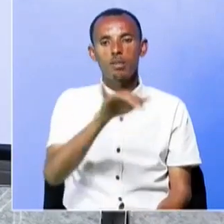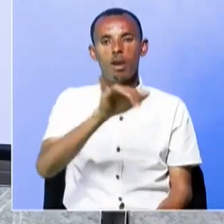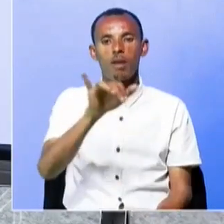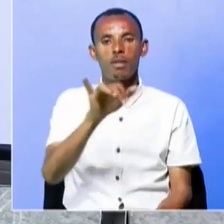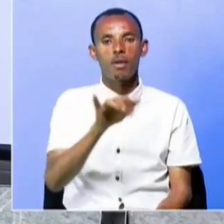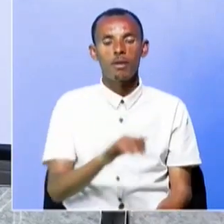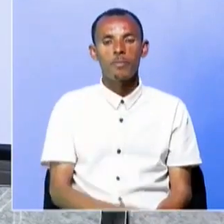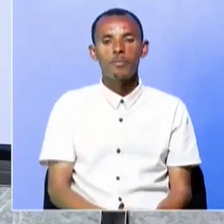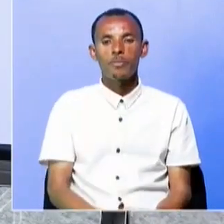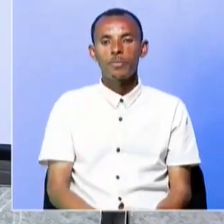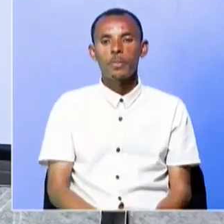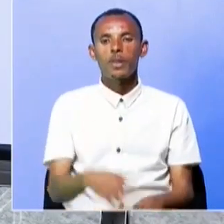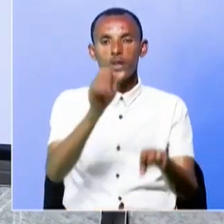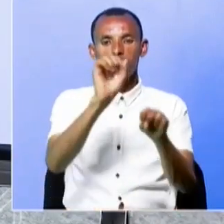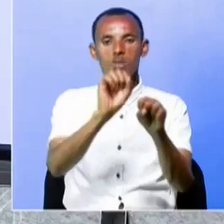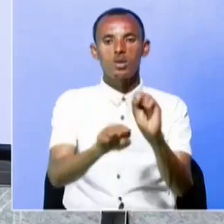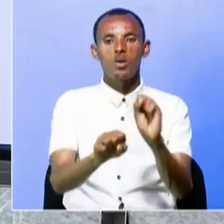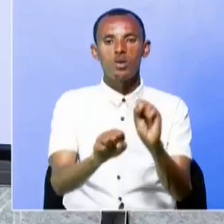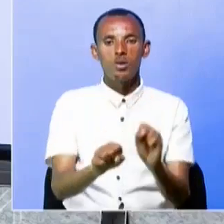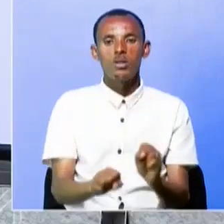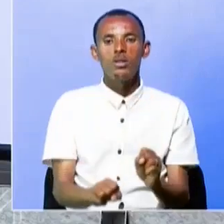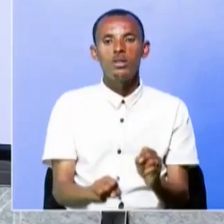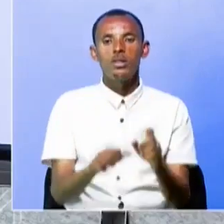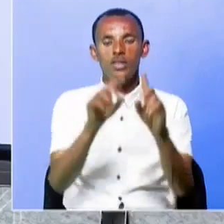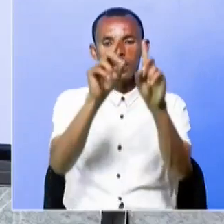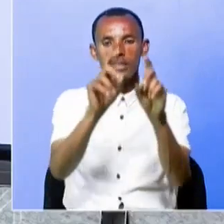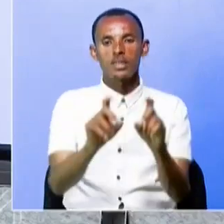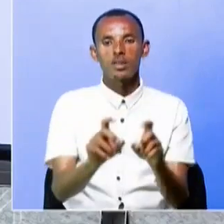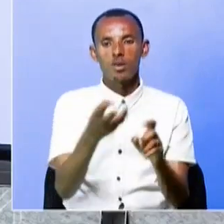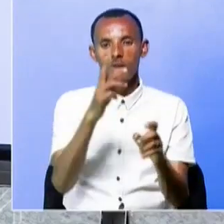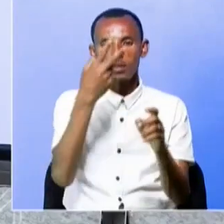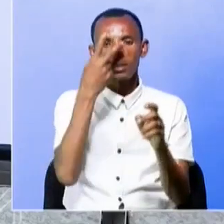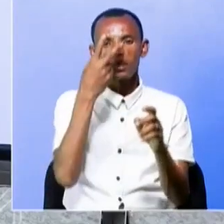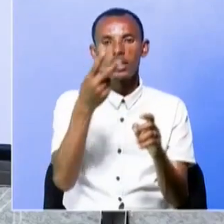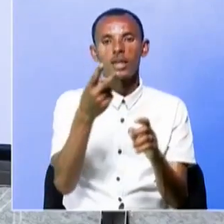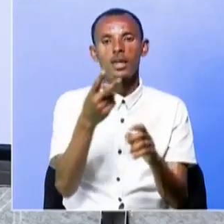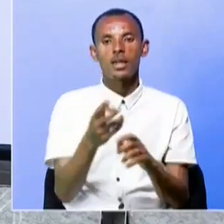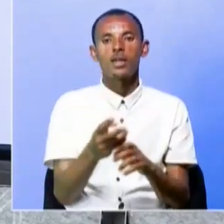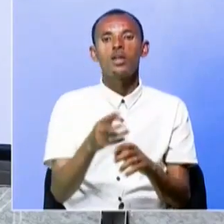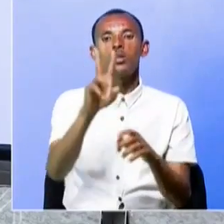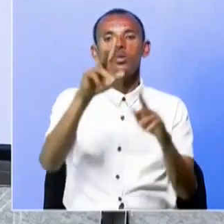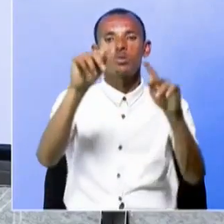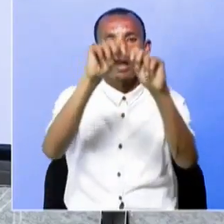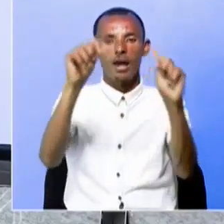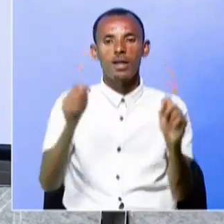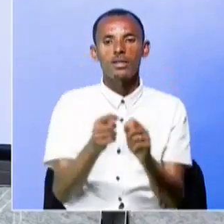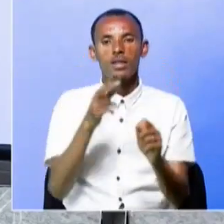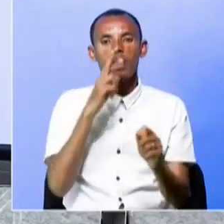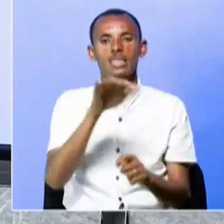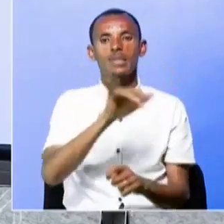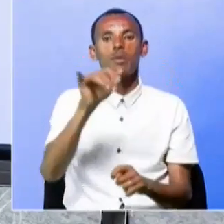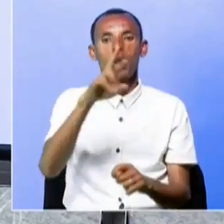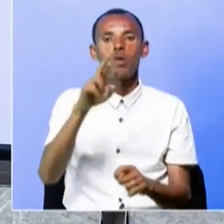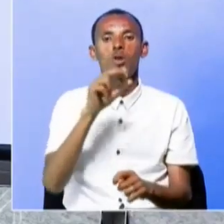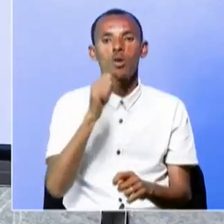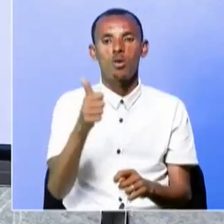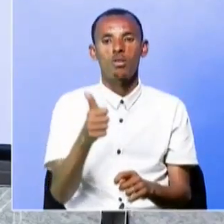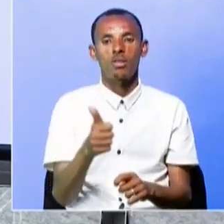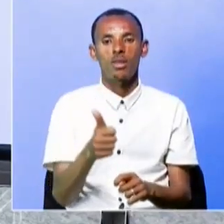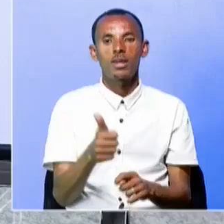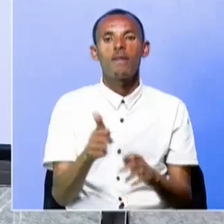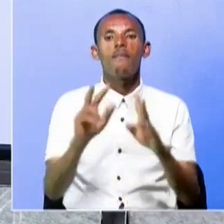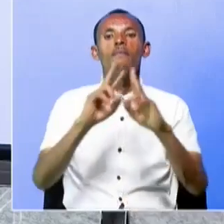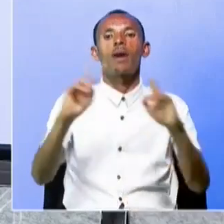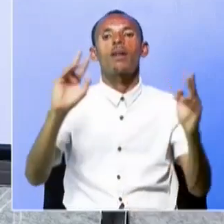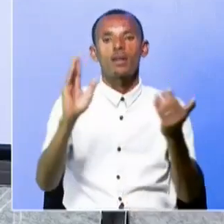similarities, right? So testing or checking whether two triangles are similar or not is a